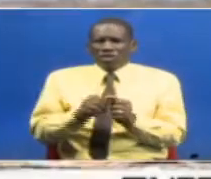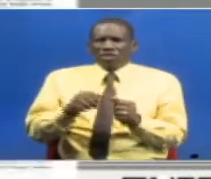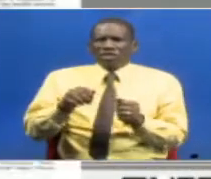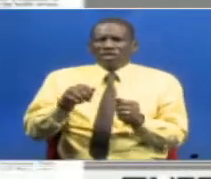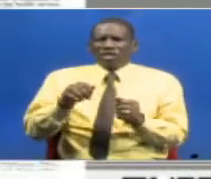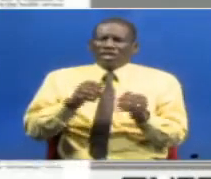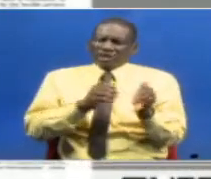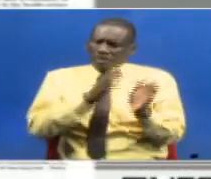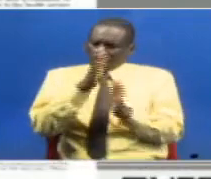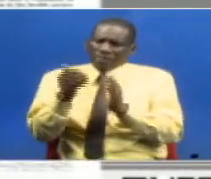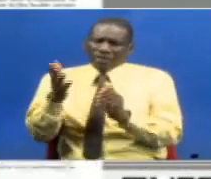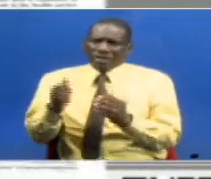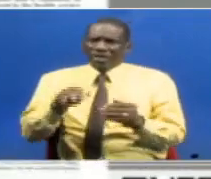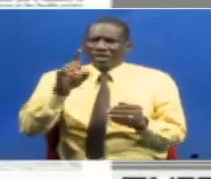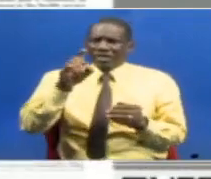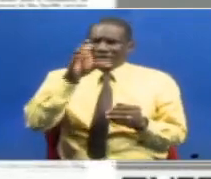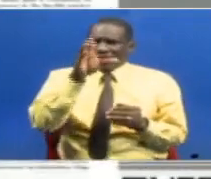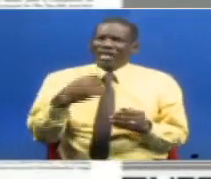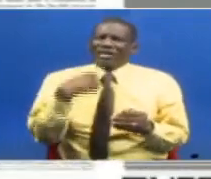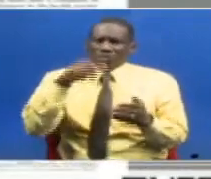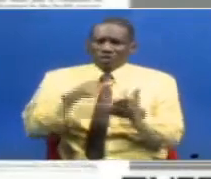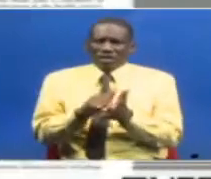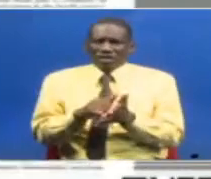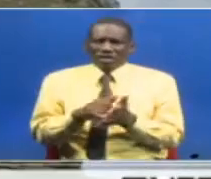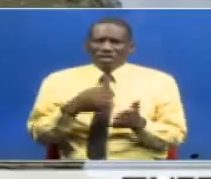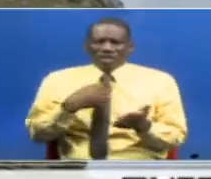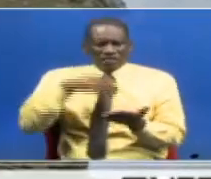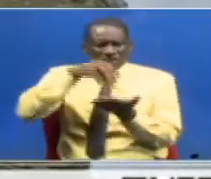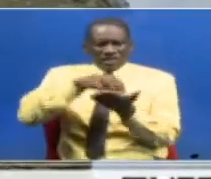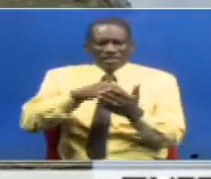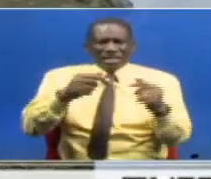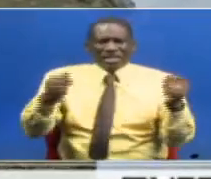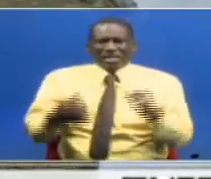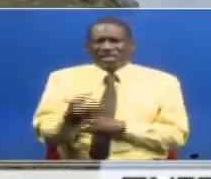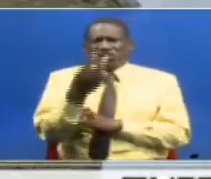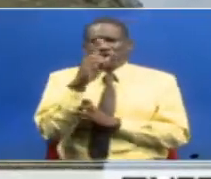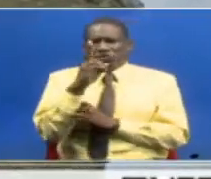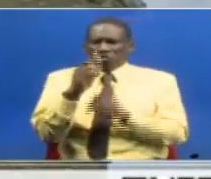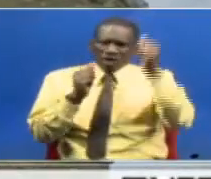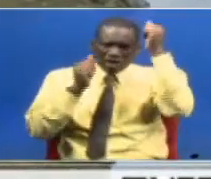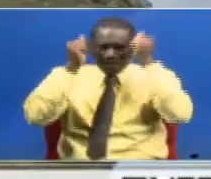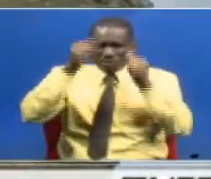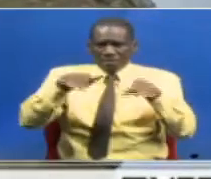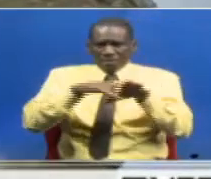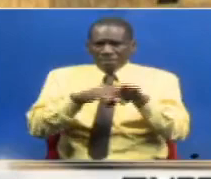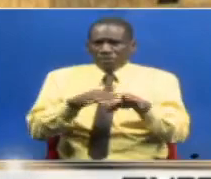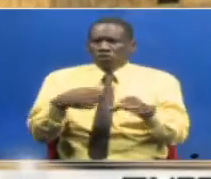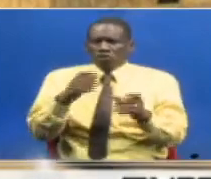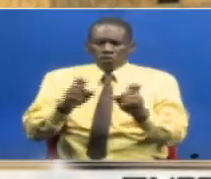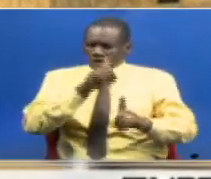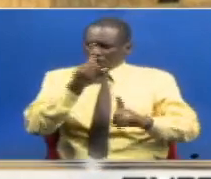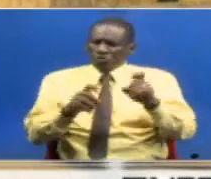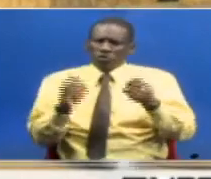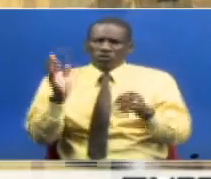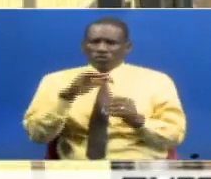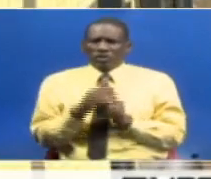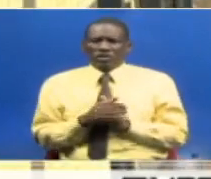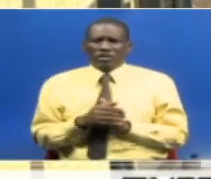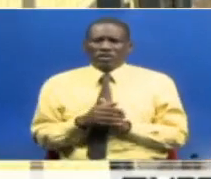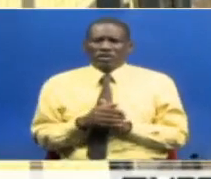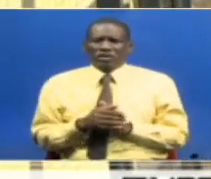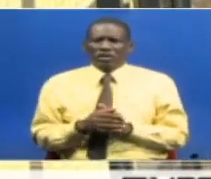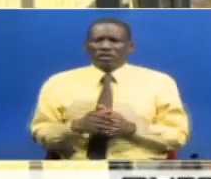Regiment. DCI says they have found compelling cases against at least two of the soldiers who they have questioned.